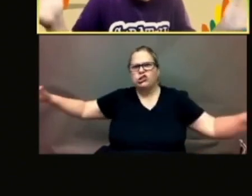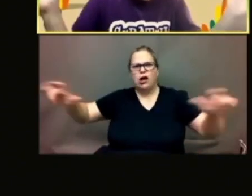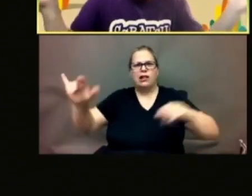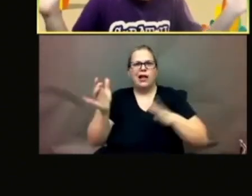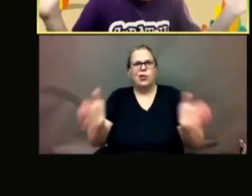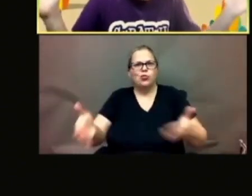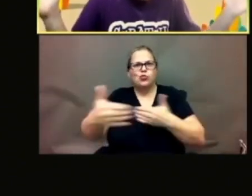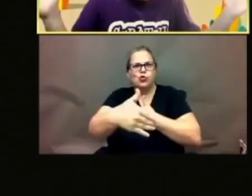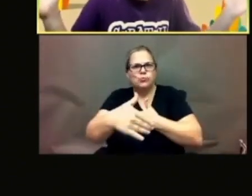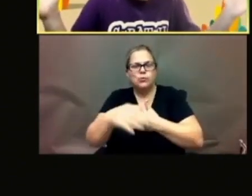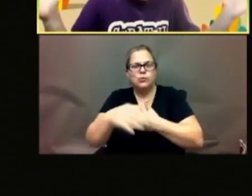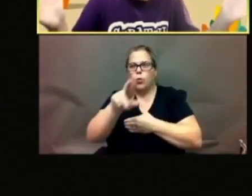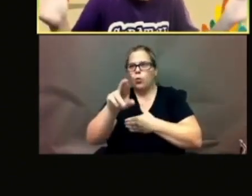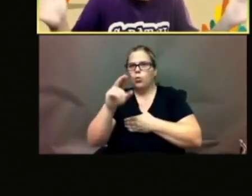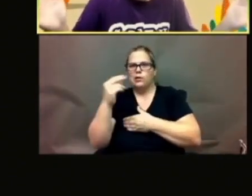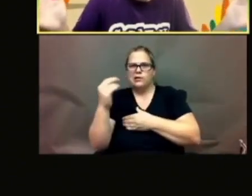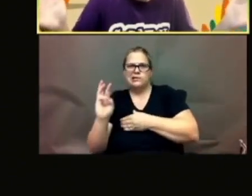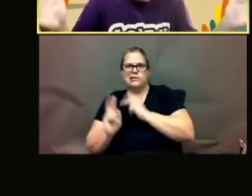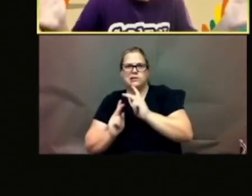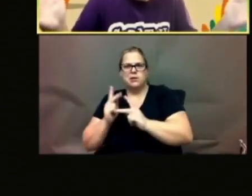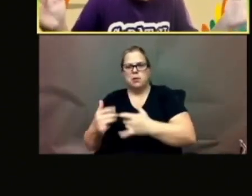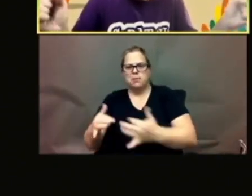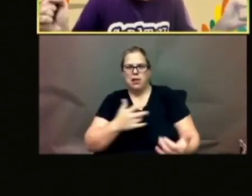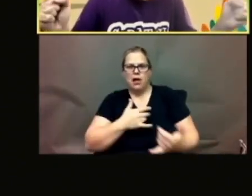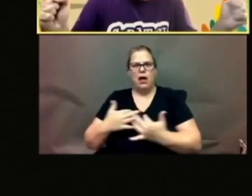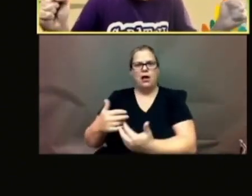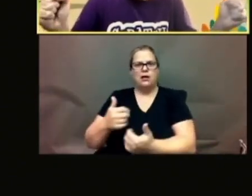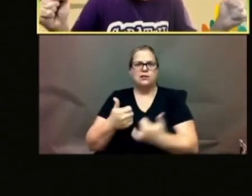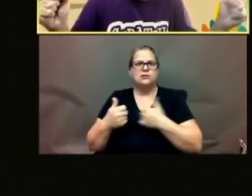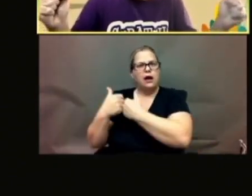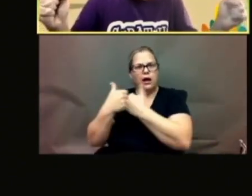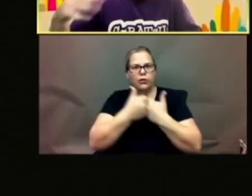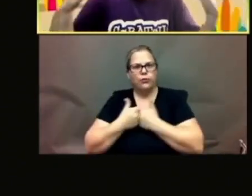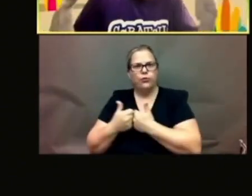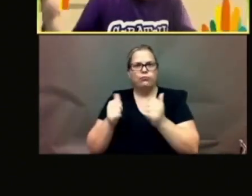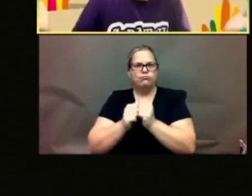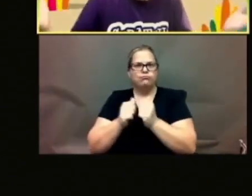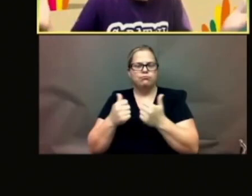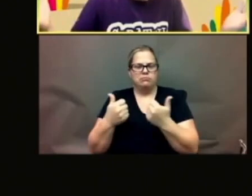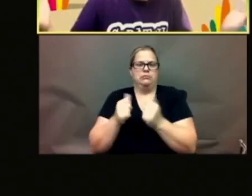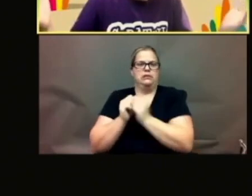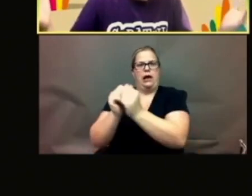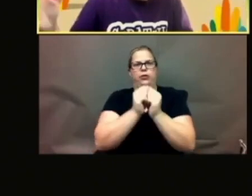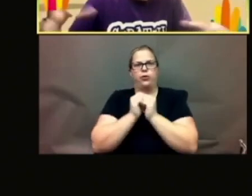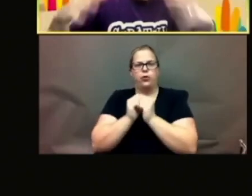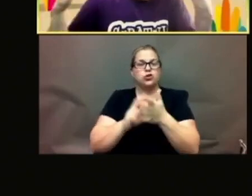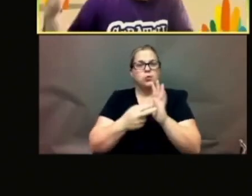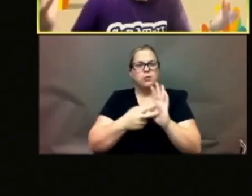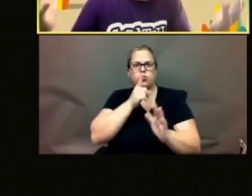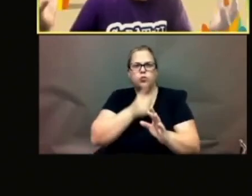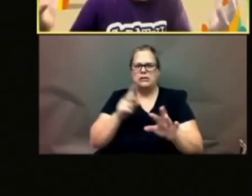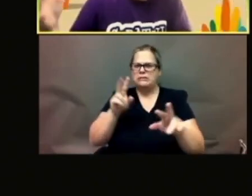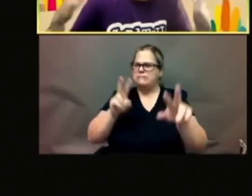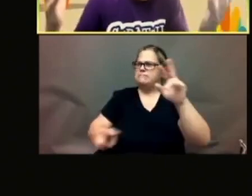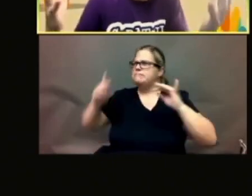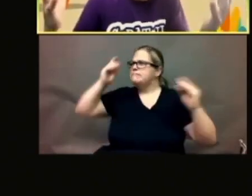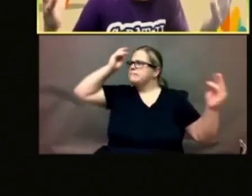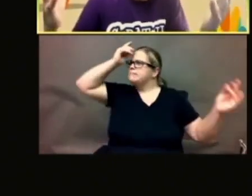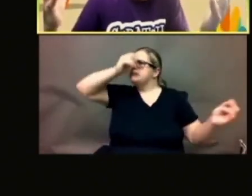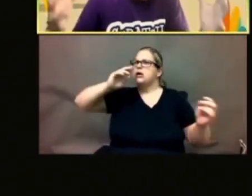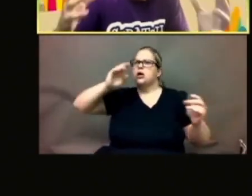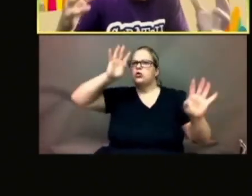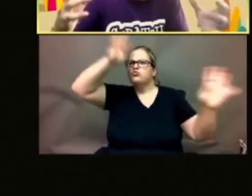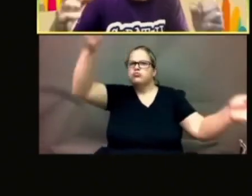by 6 people at once instead of just one. And so it's about repurposing the world around you, reinventing,